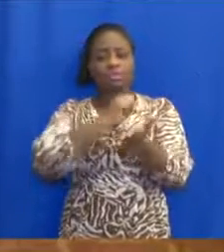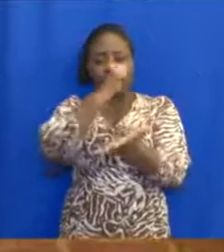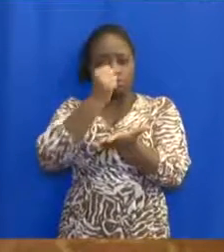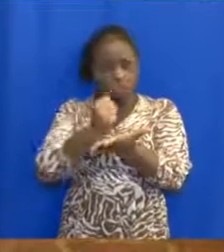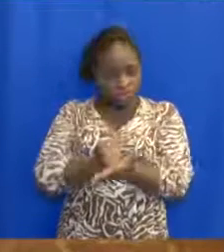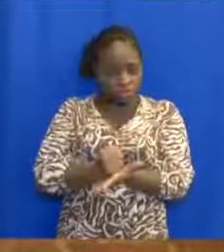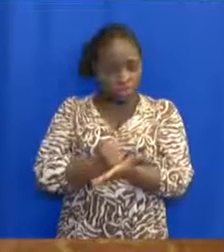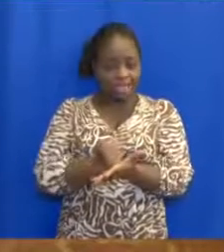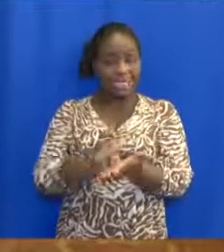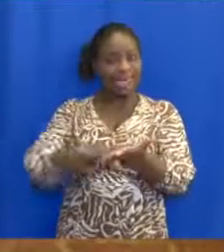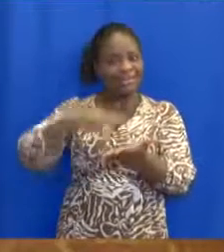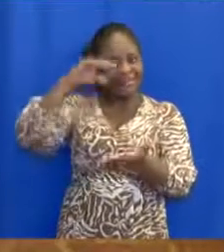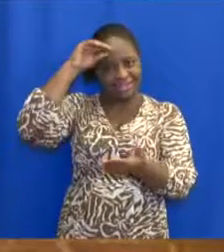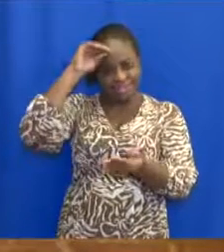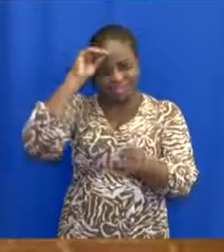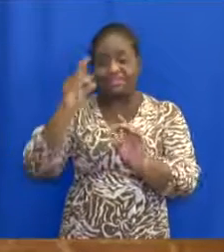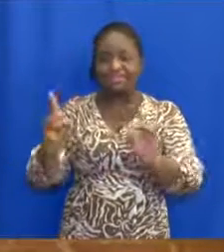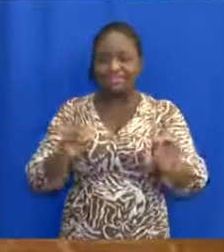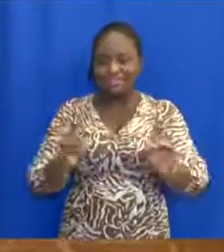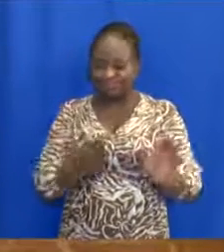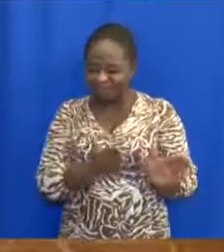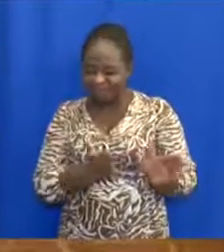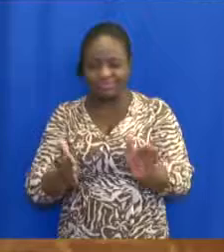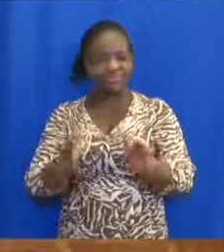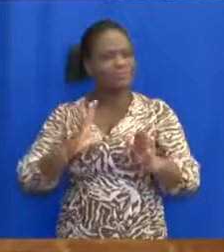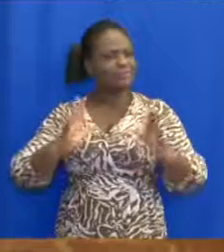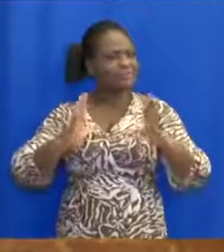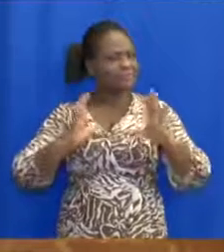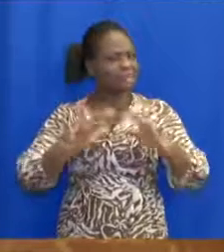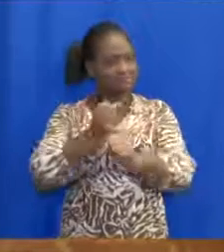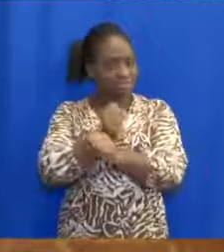ensure that learning is conducted in an atmosphere of safety